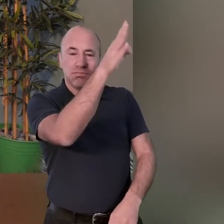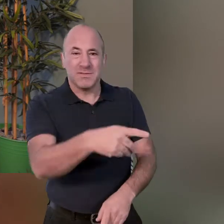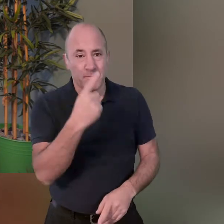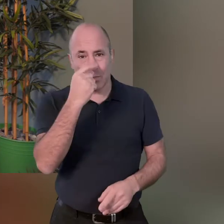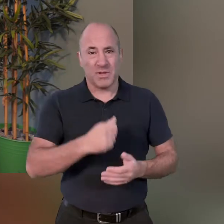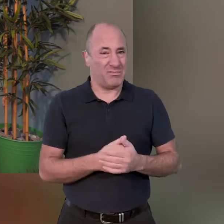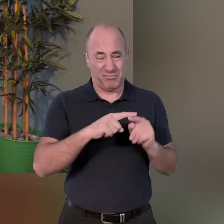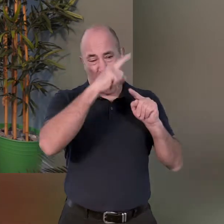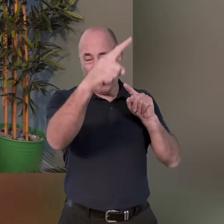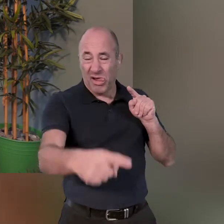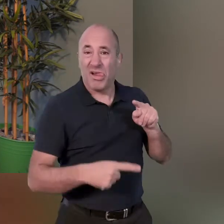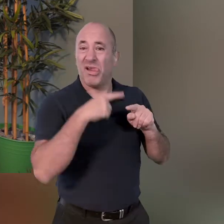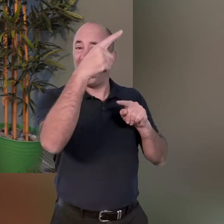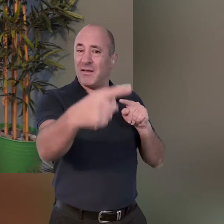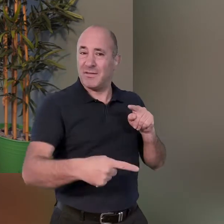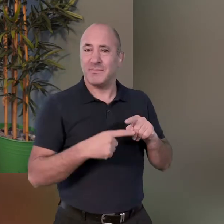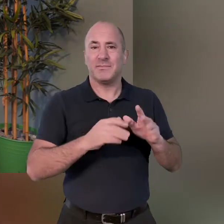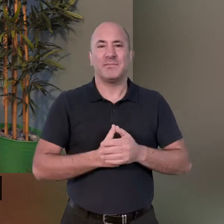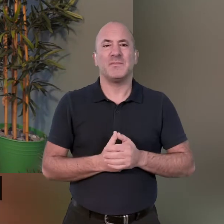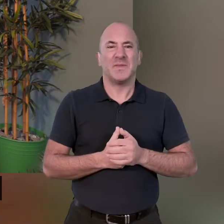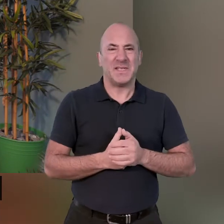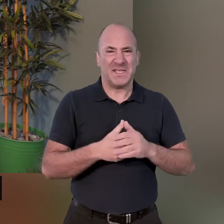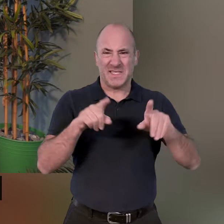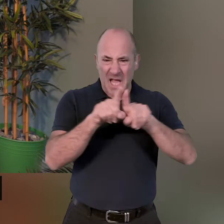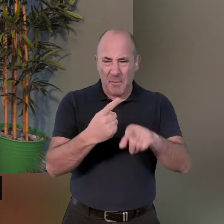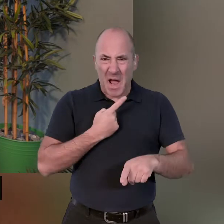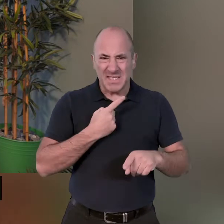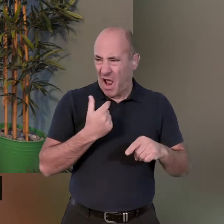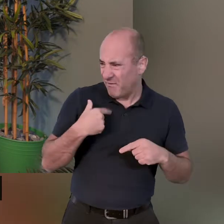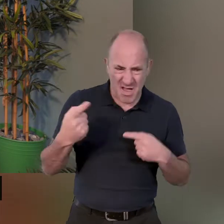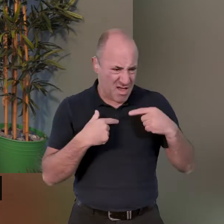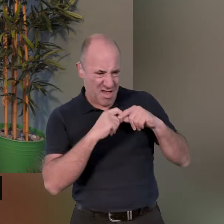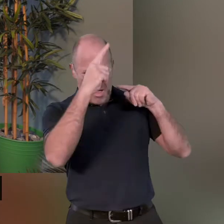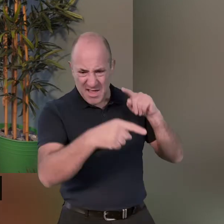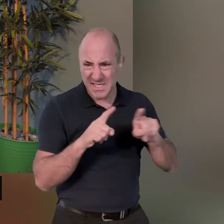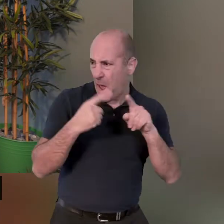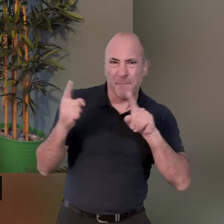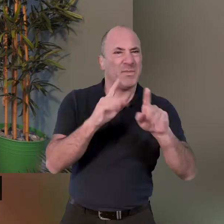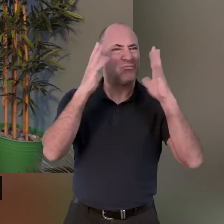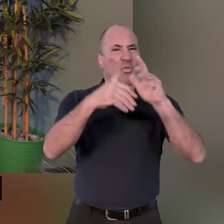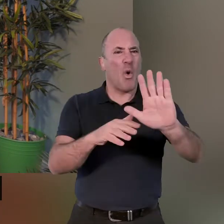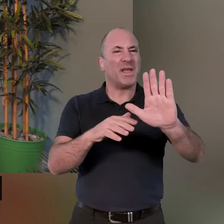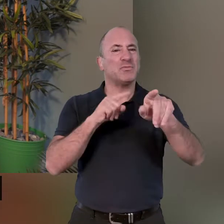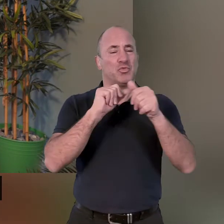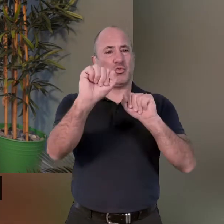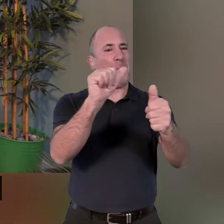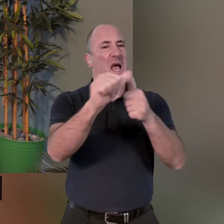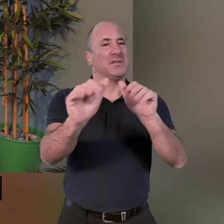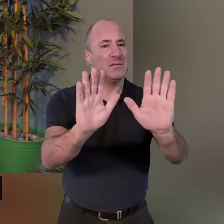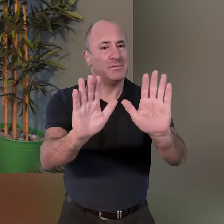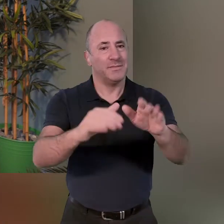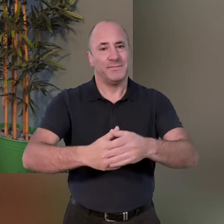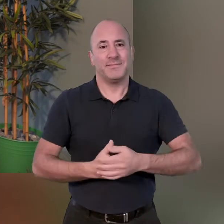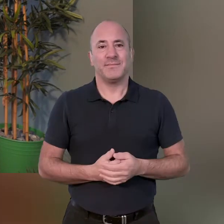got a wheelchair. So just going around in a nice big circle. Don't worry too much about getting the same sort of range of motion as